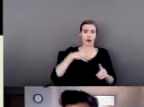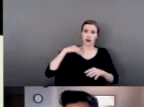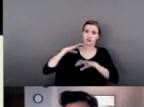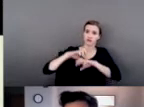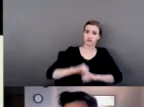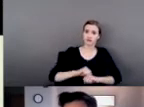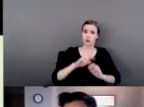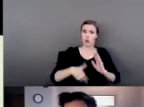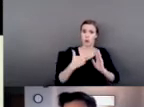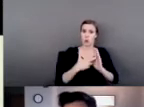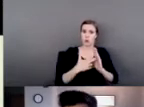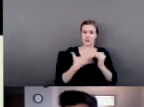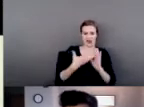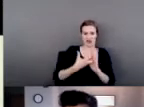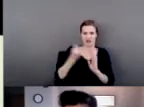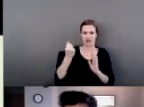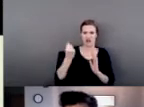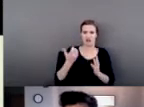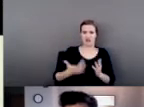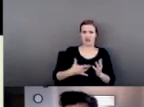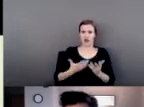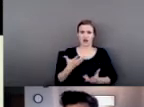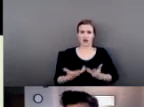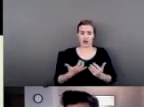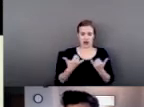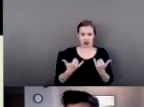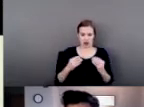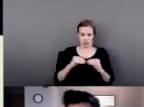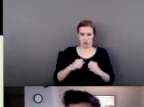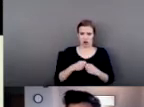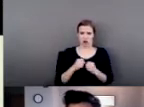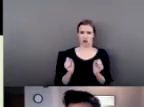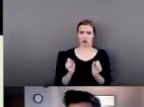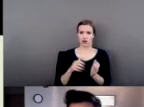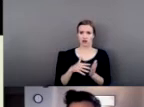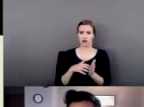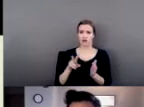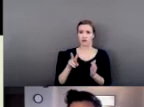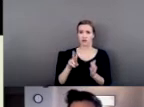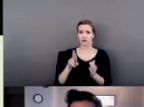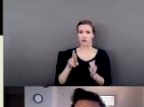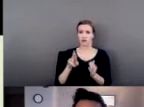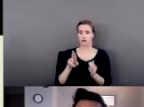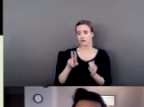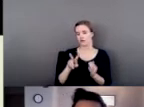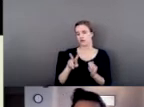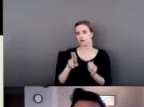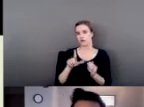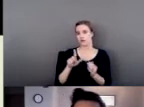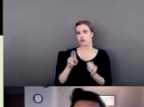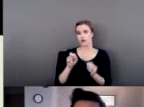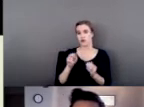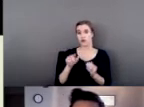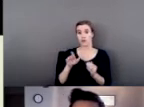community, it actually has made us more vulnerable and more marginalized and even segregated us